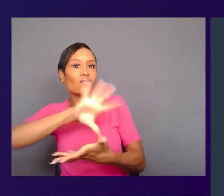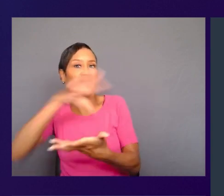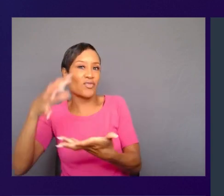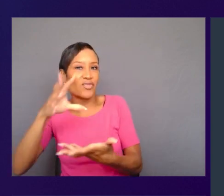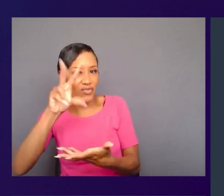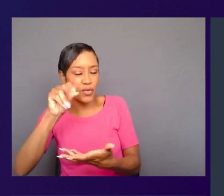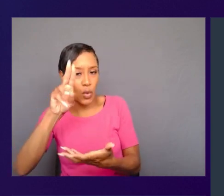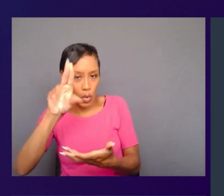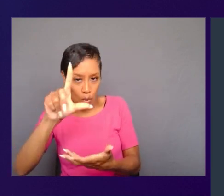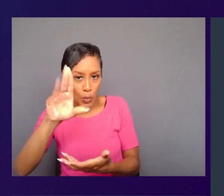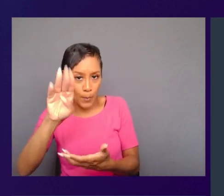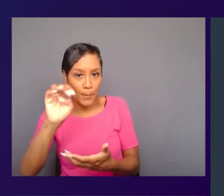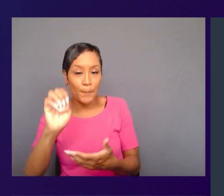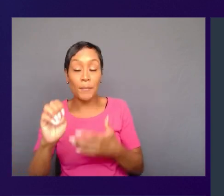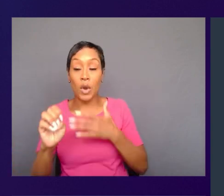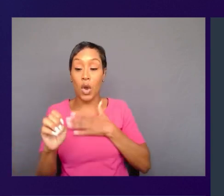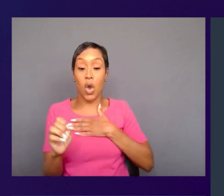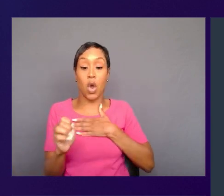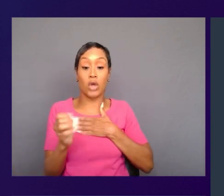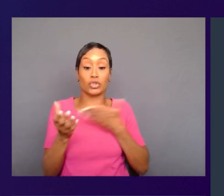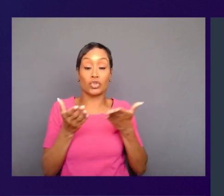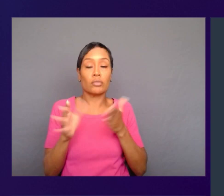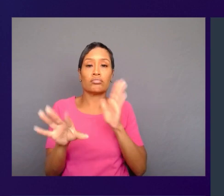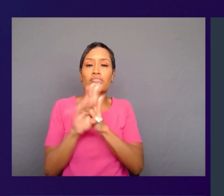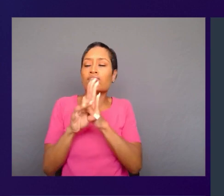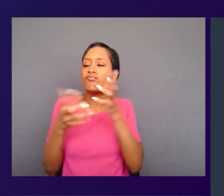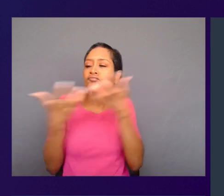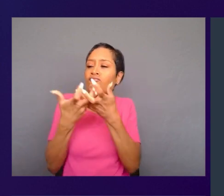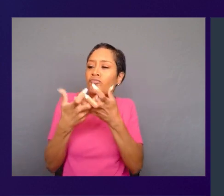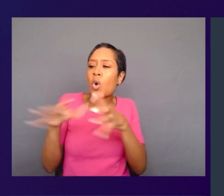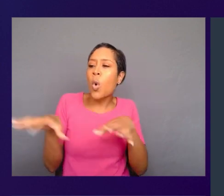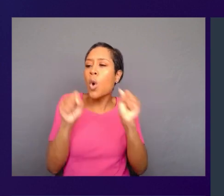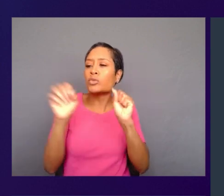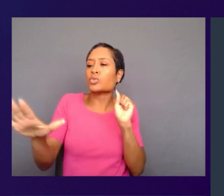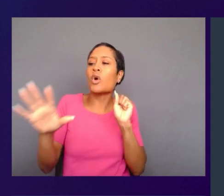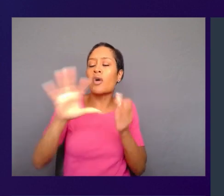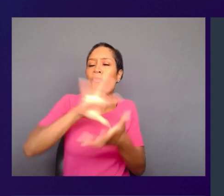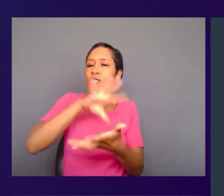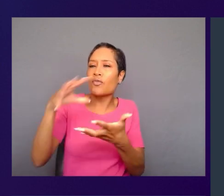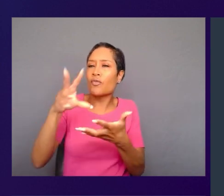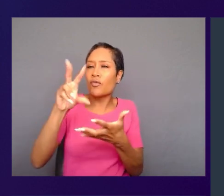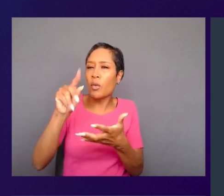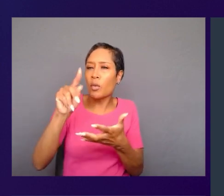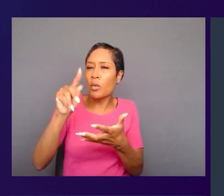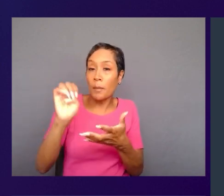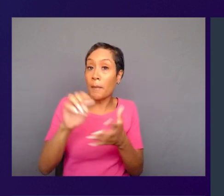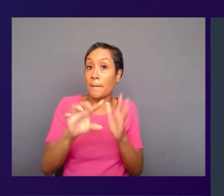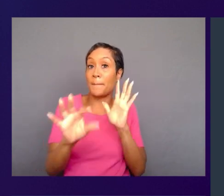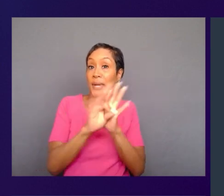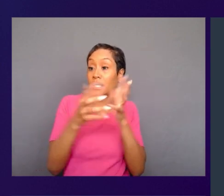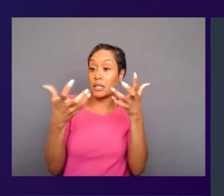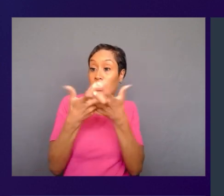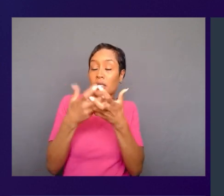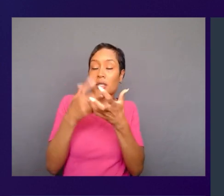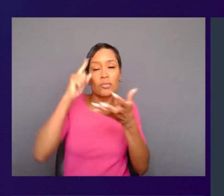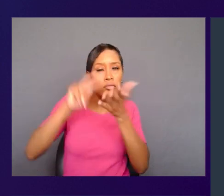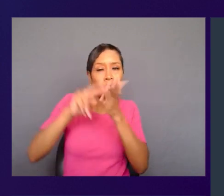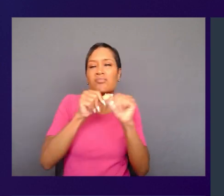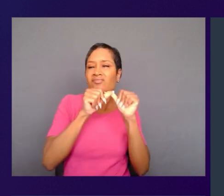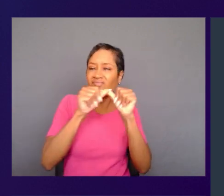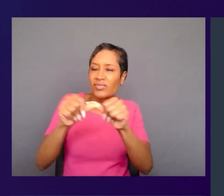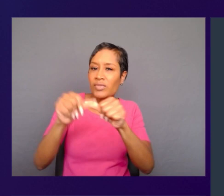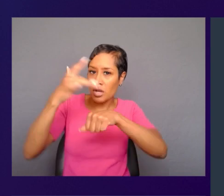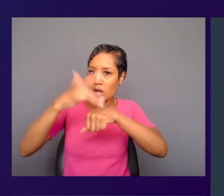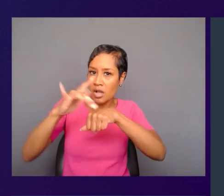automatically choose the set of storage nodes to host your volume. And those storage nodes are chosen specifically to ensure the availability and durability